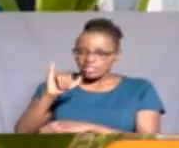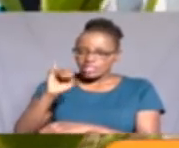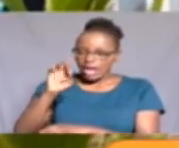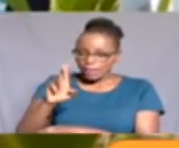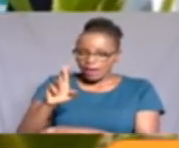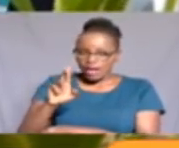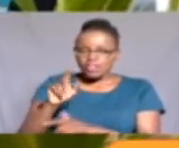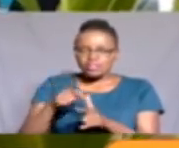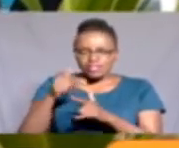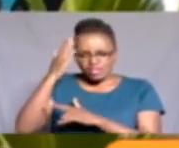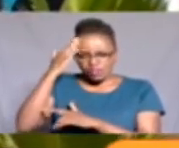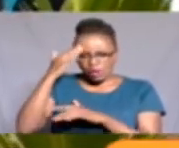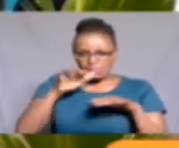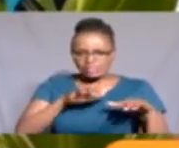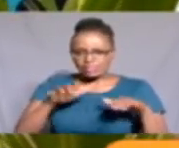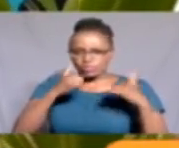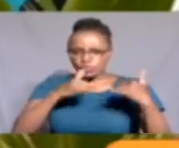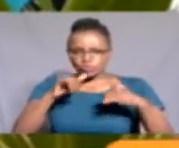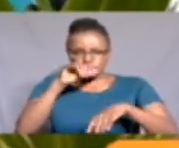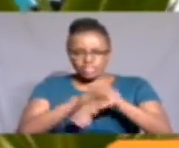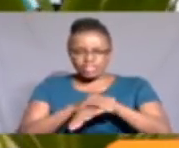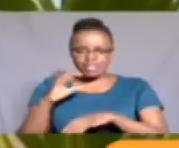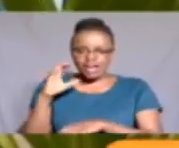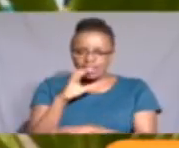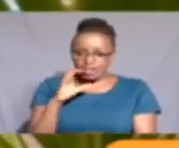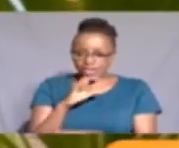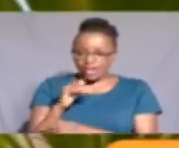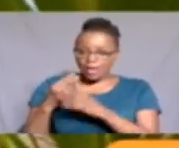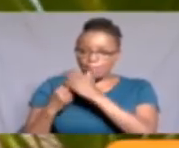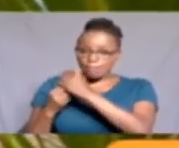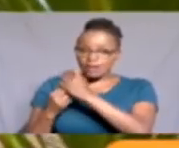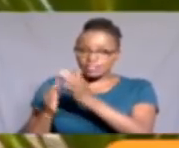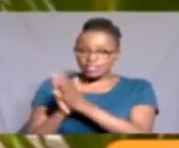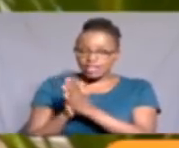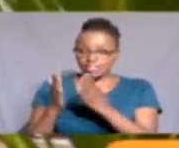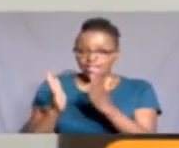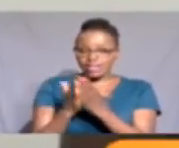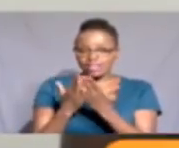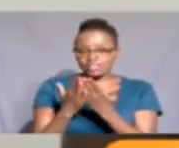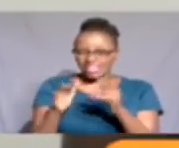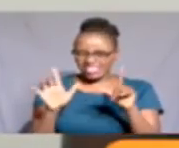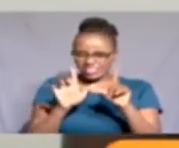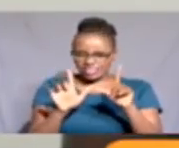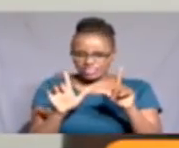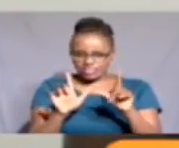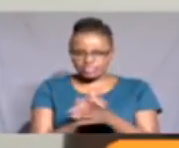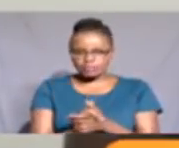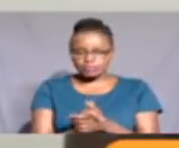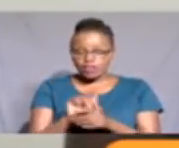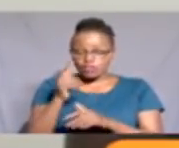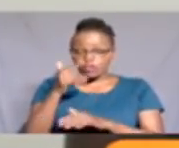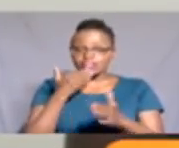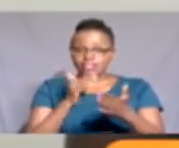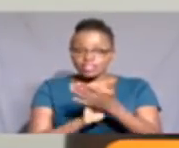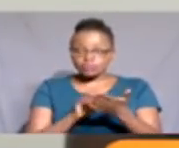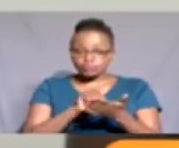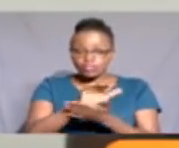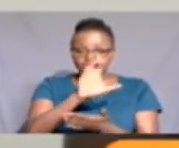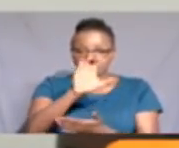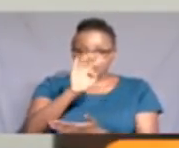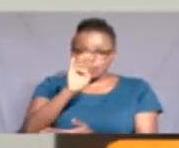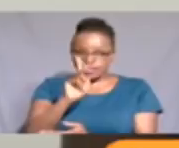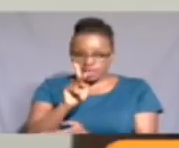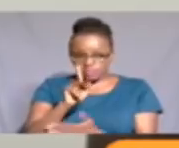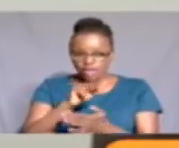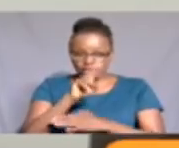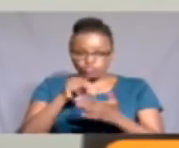He recalls struggling to secure clients, partners, and licensing. The first letter that we did was to the Central Bank, the National